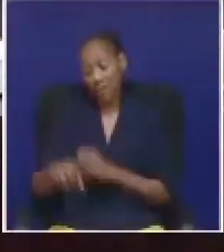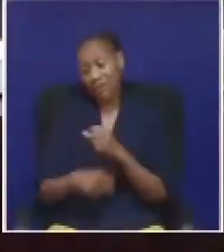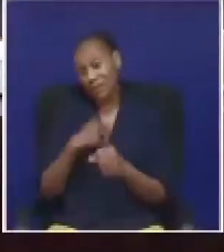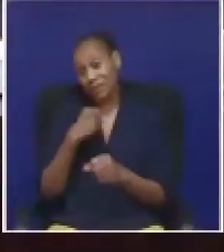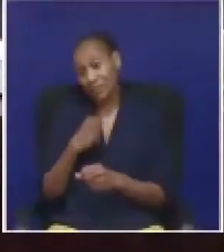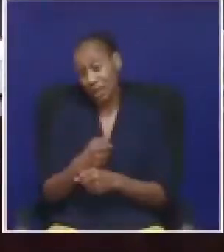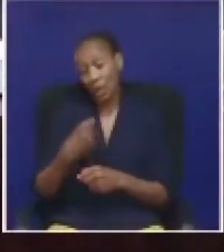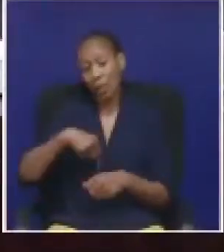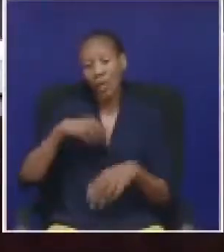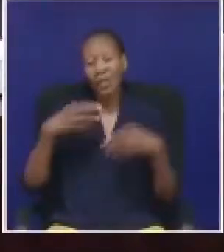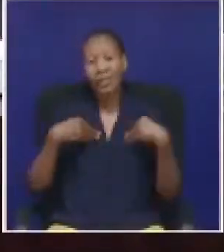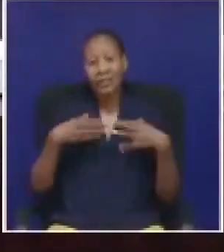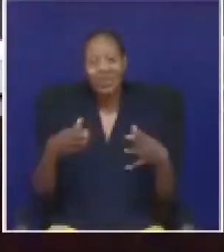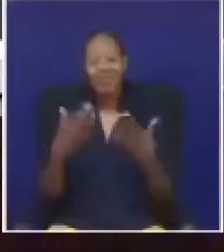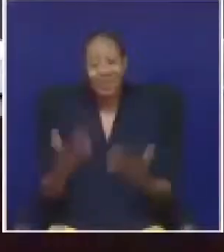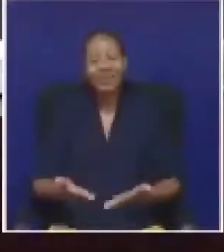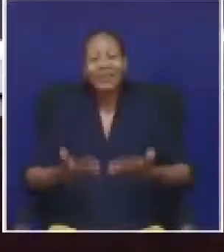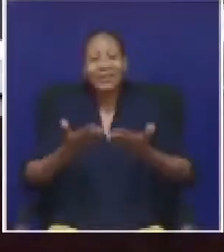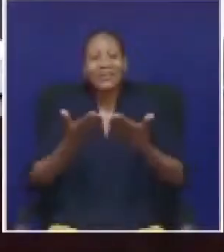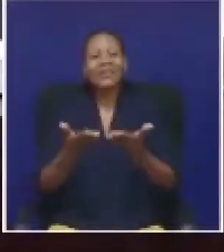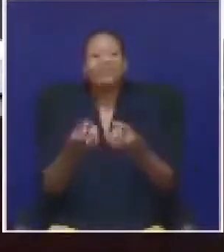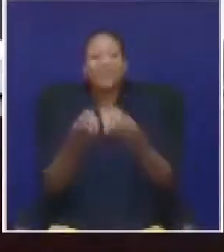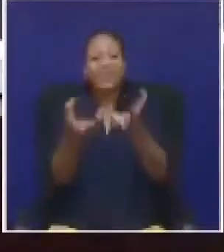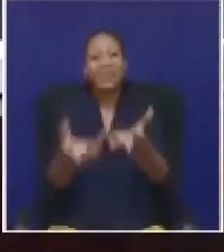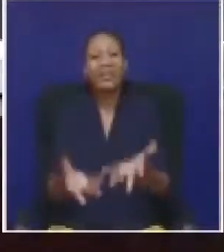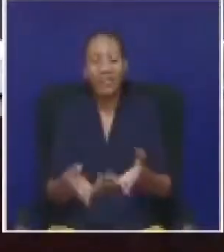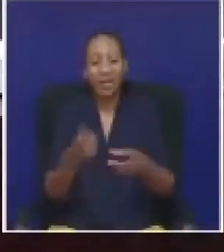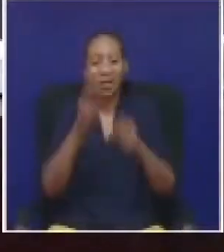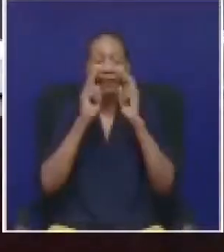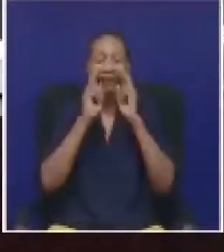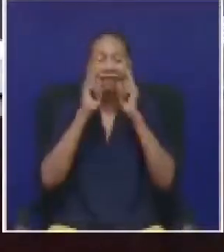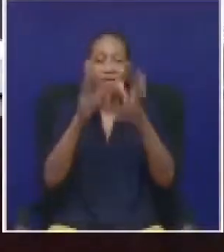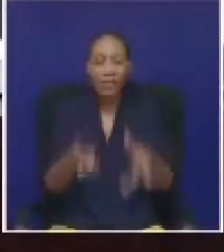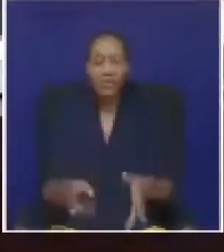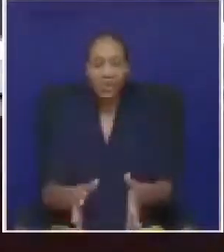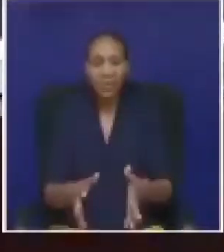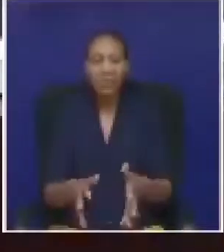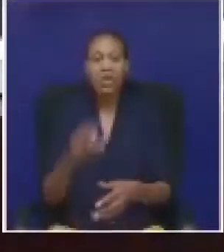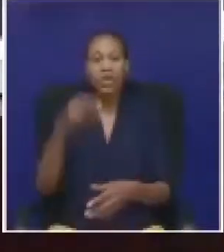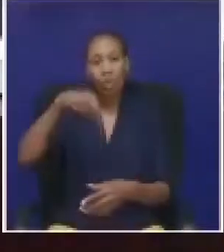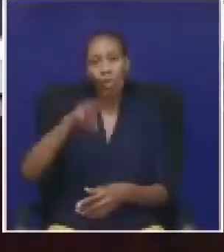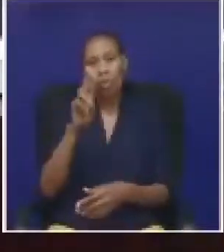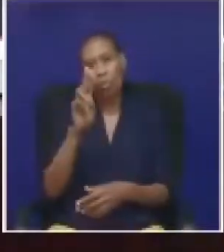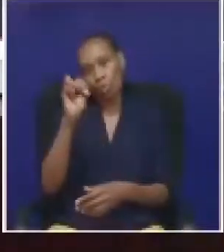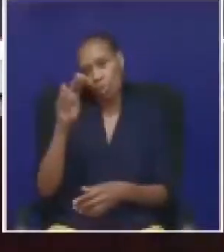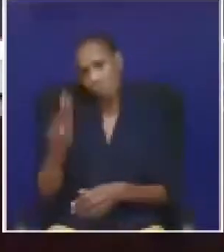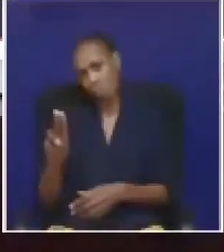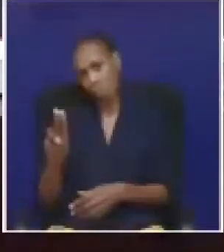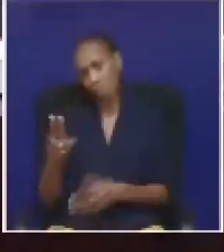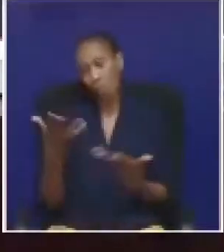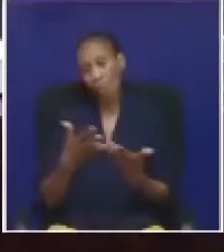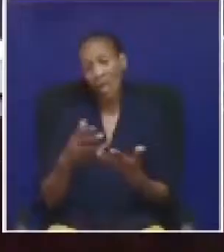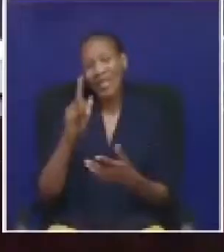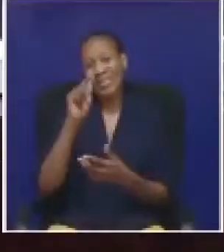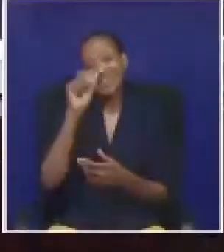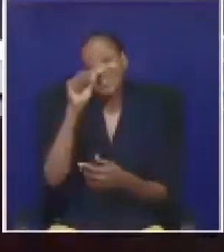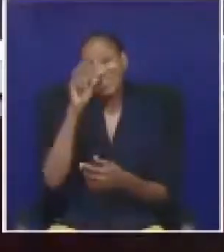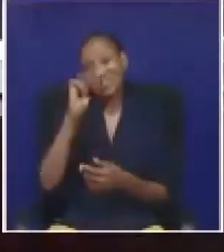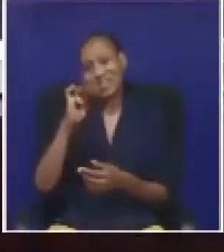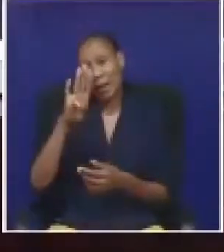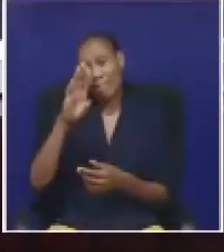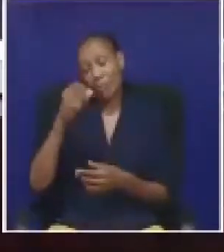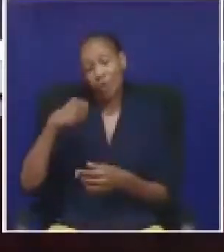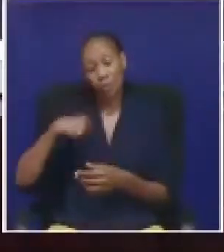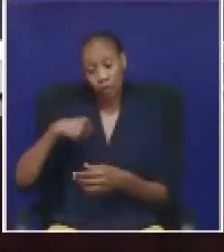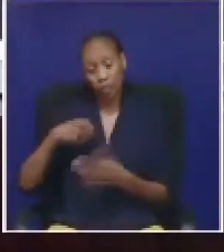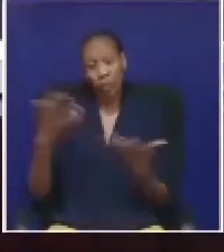we embarked on a service delivery working visit to the community of Hunu in OR Tambo District Municipality